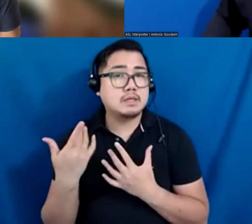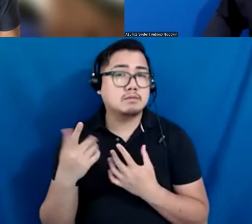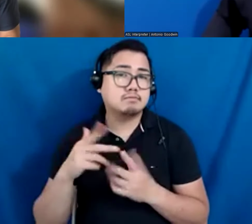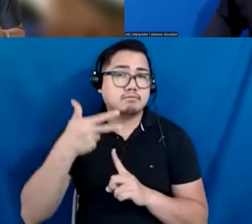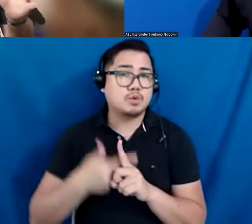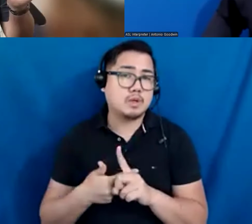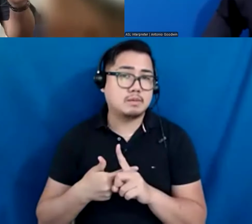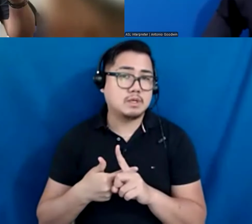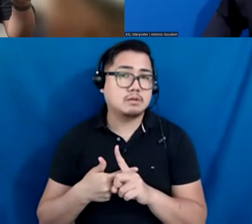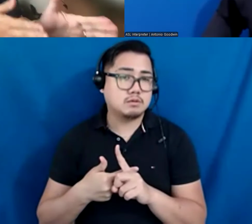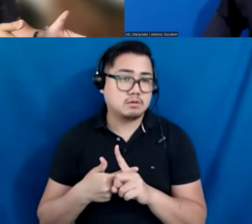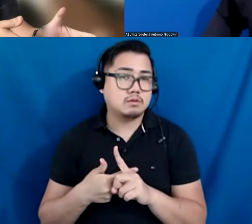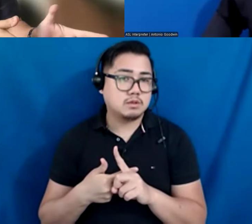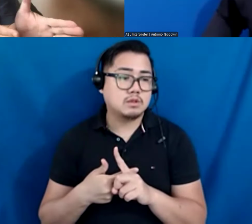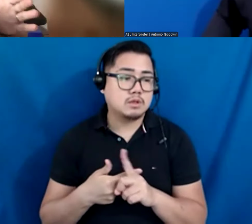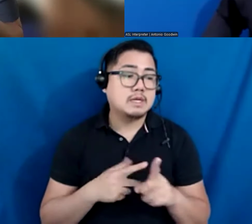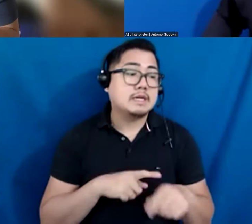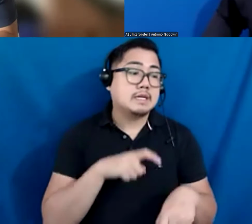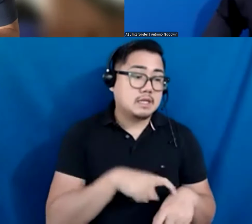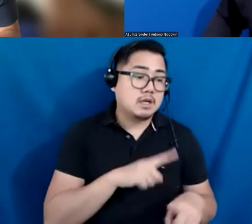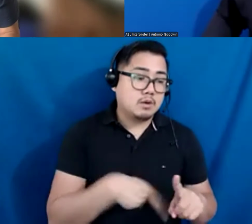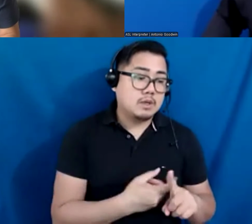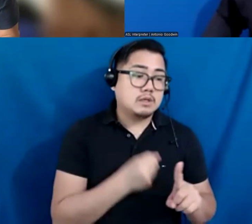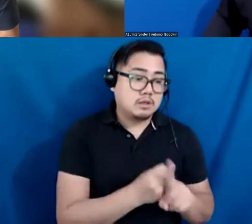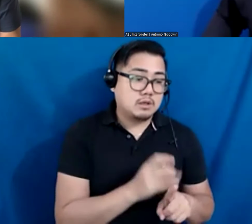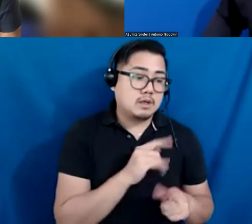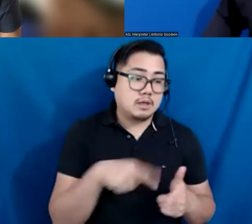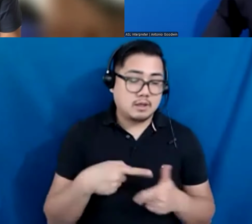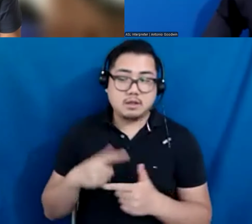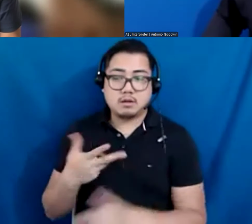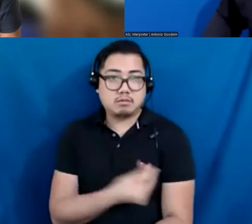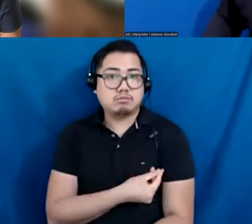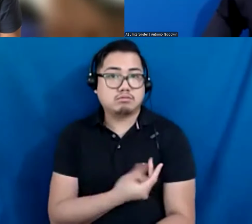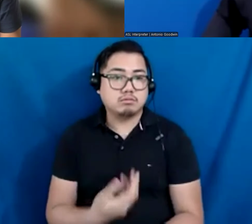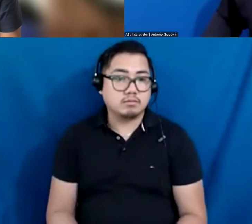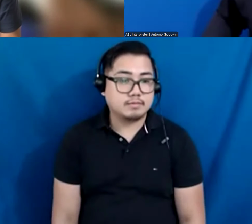3 months from the time you had the infection until you get the vaccine.